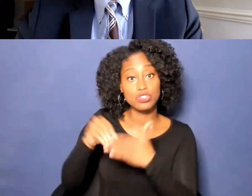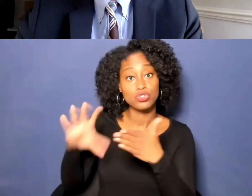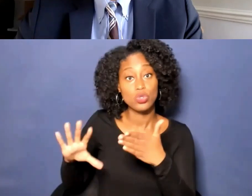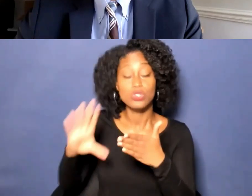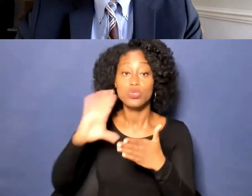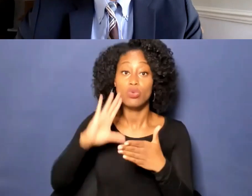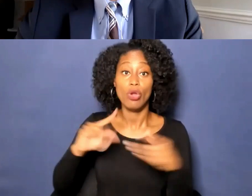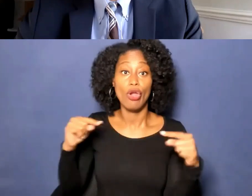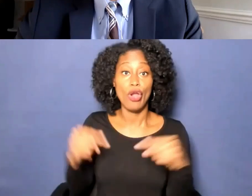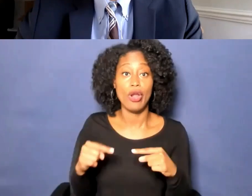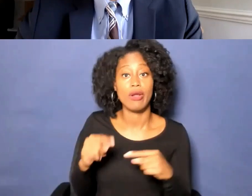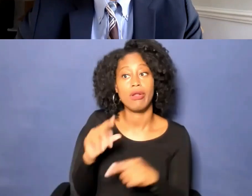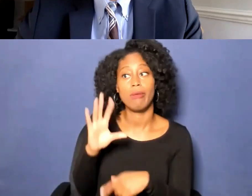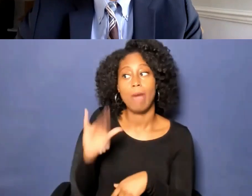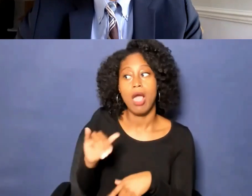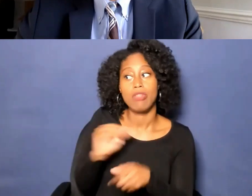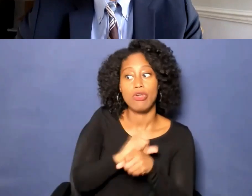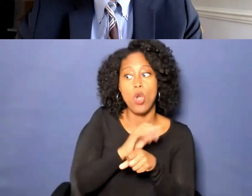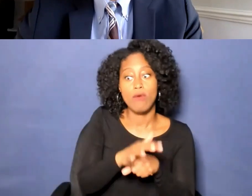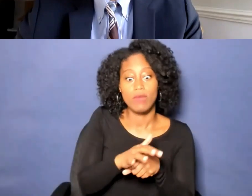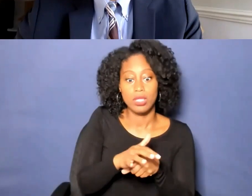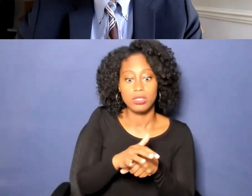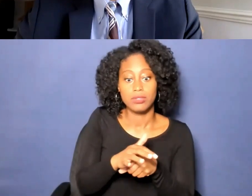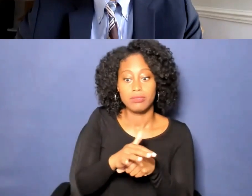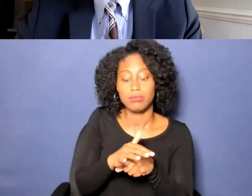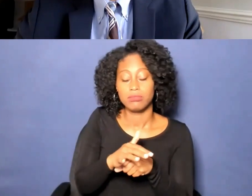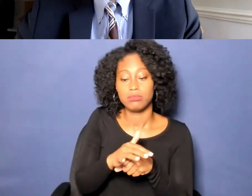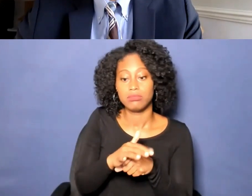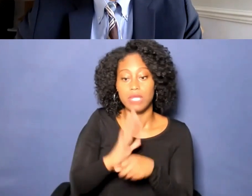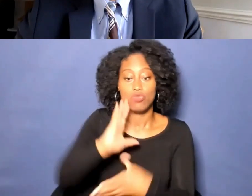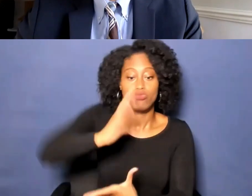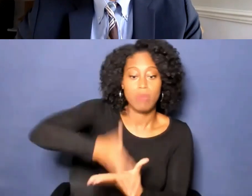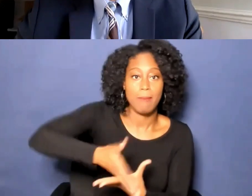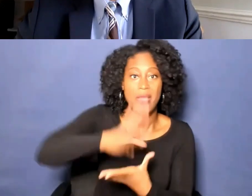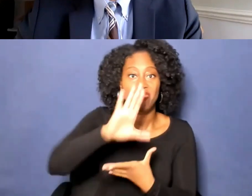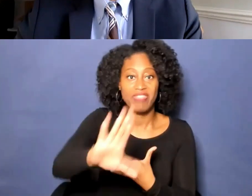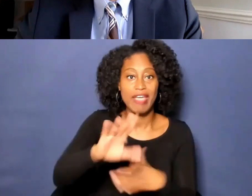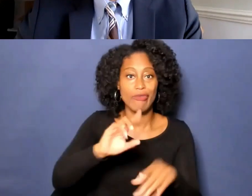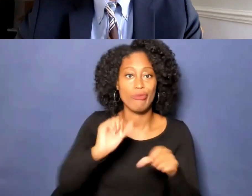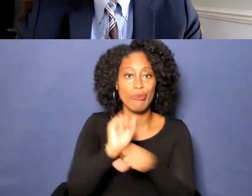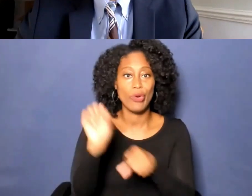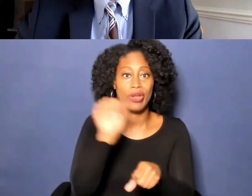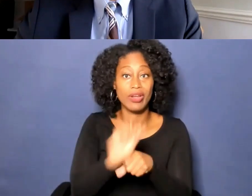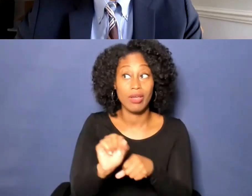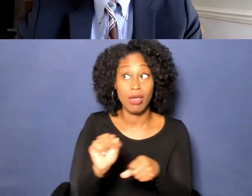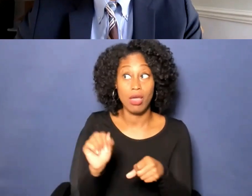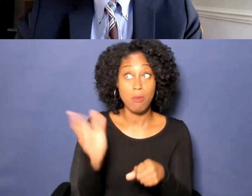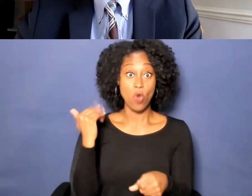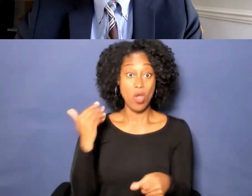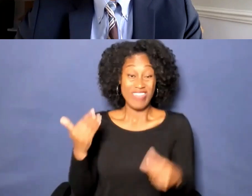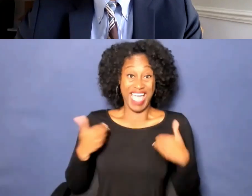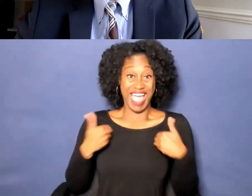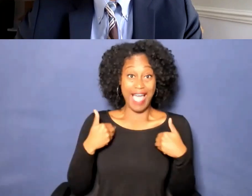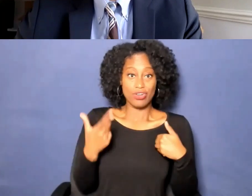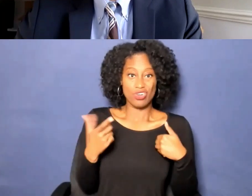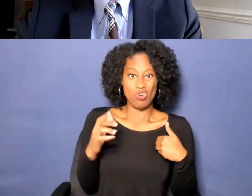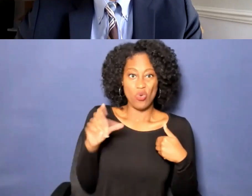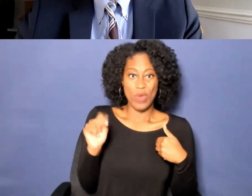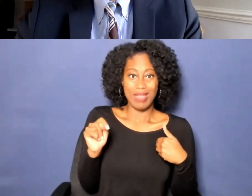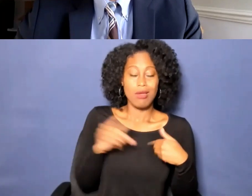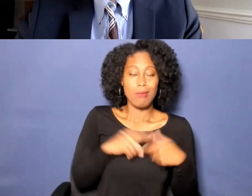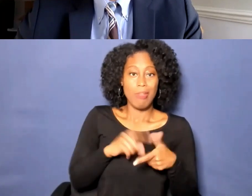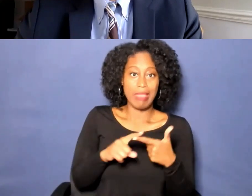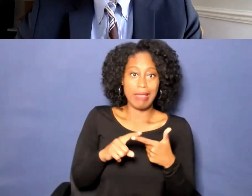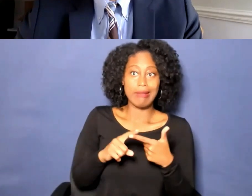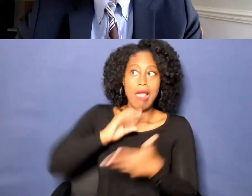the COVID process, that were working on different kinds of grants. So that's another thing that's currently